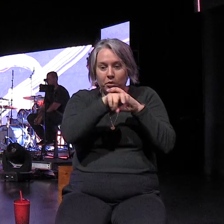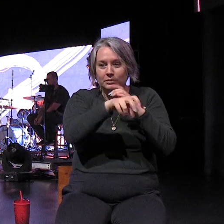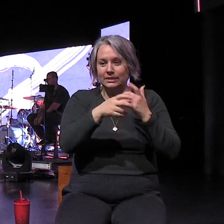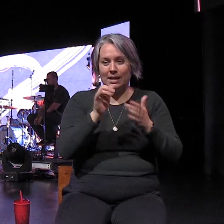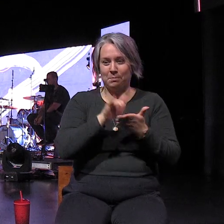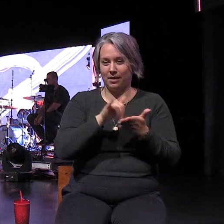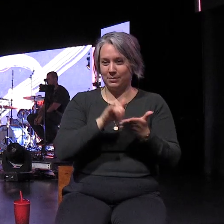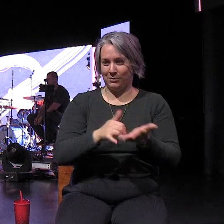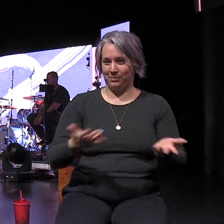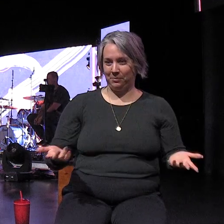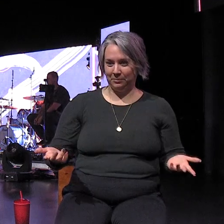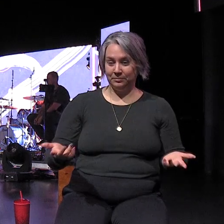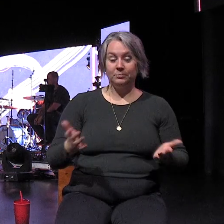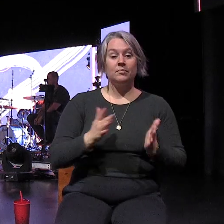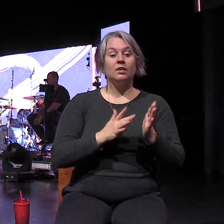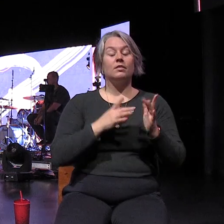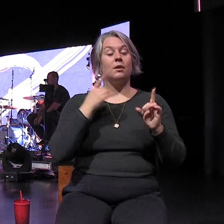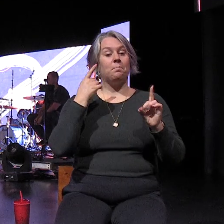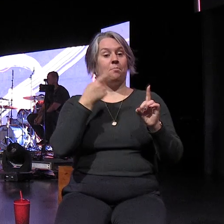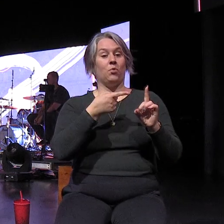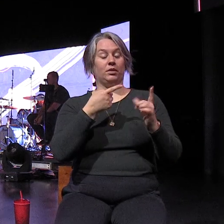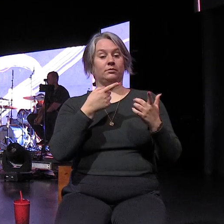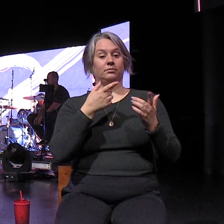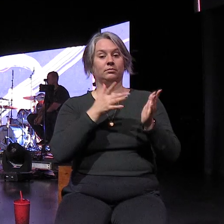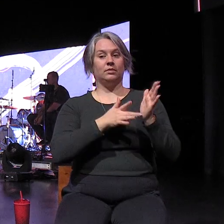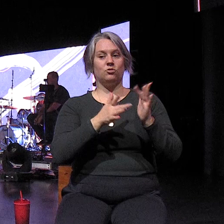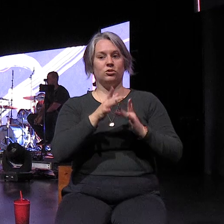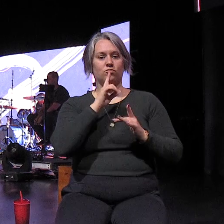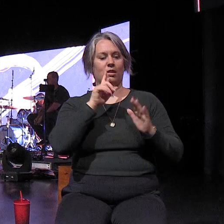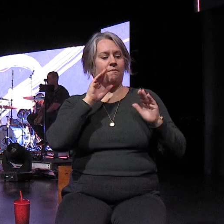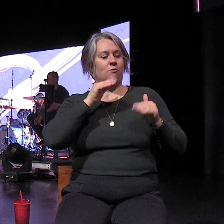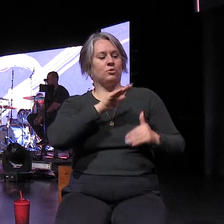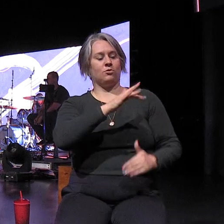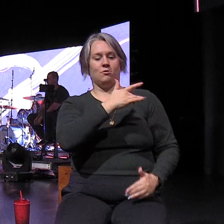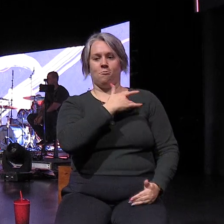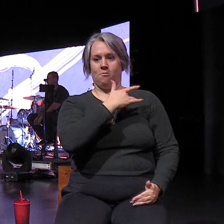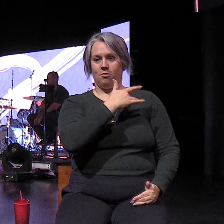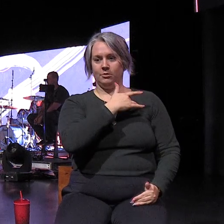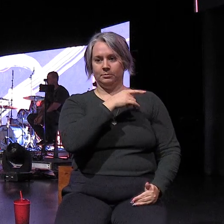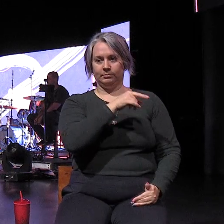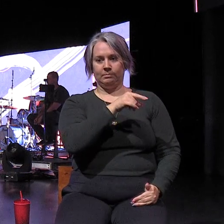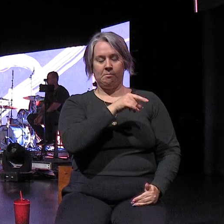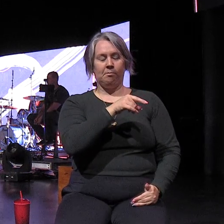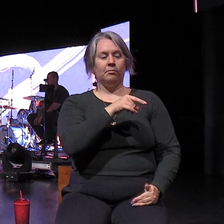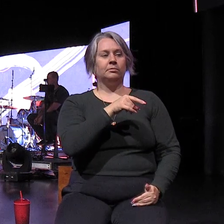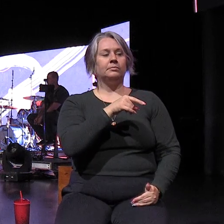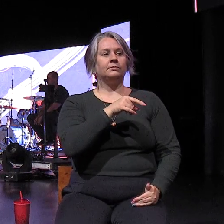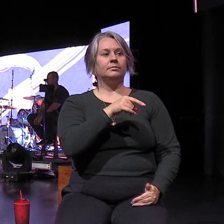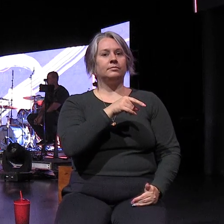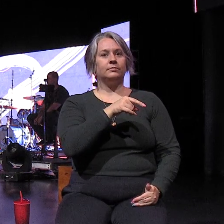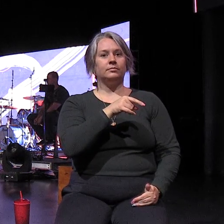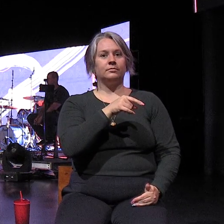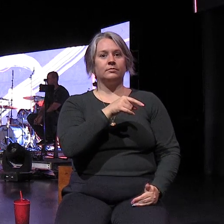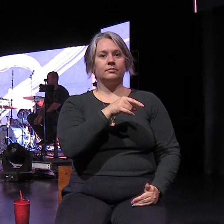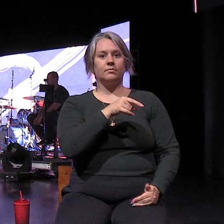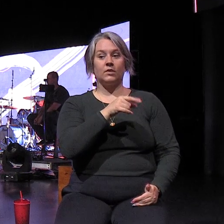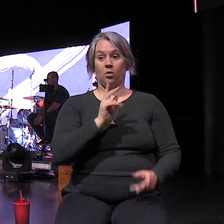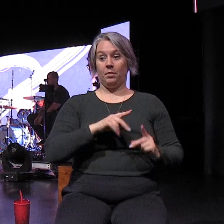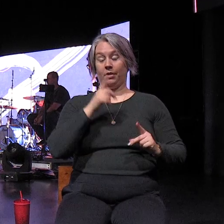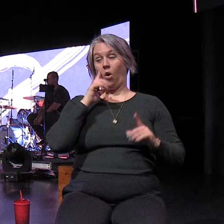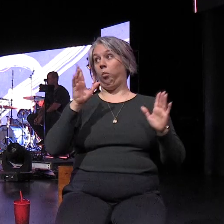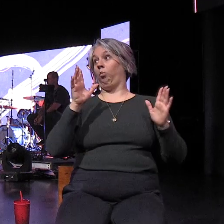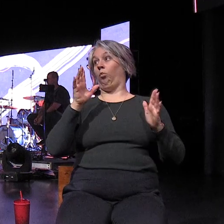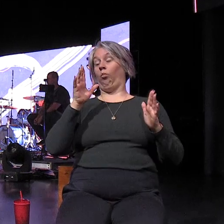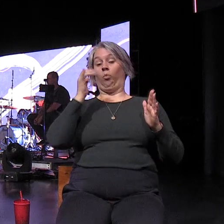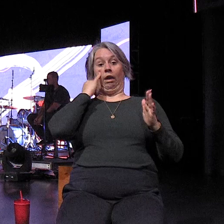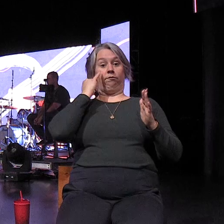going after his heart. You know, some people have looked at this story and this passage, and they've come to the conclusion that, well, we have to sell everything we have when we